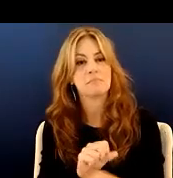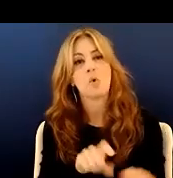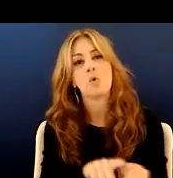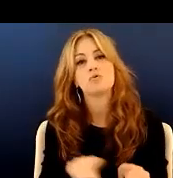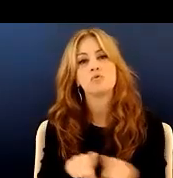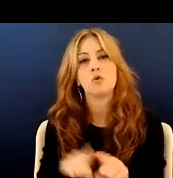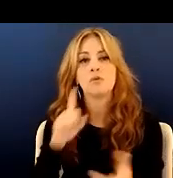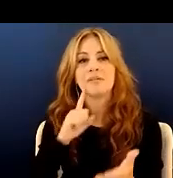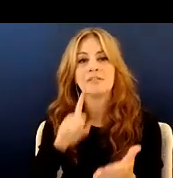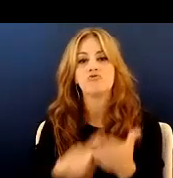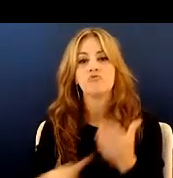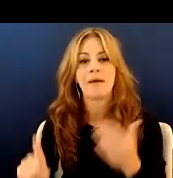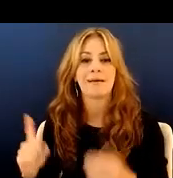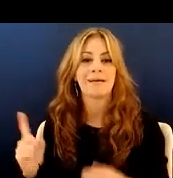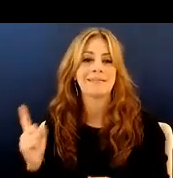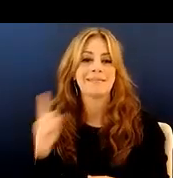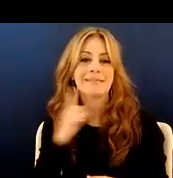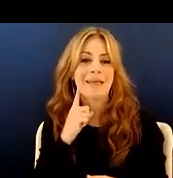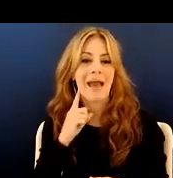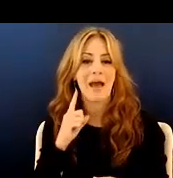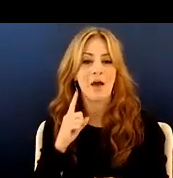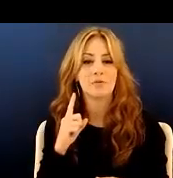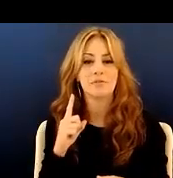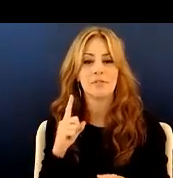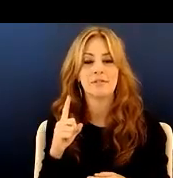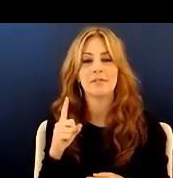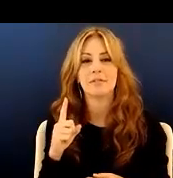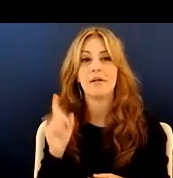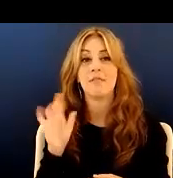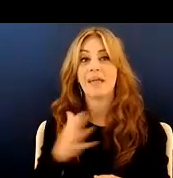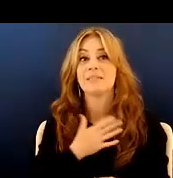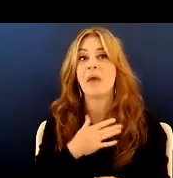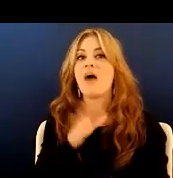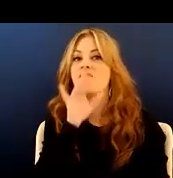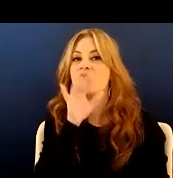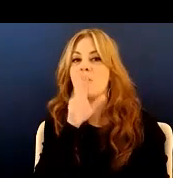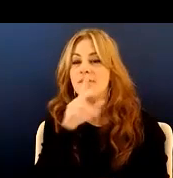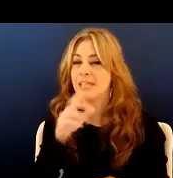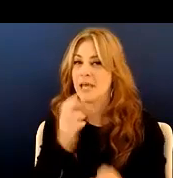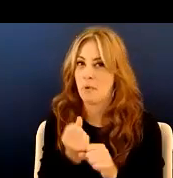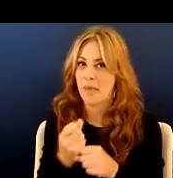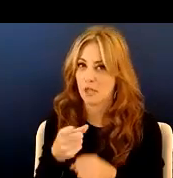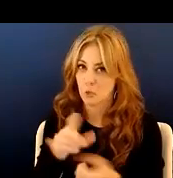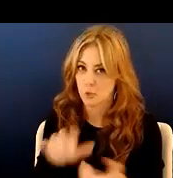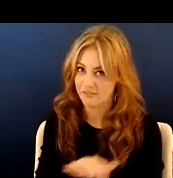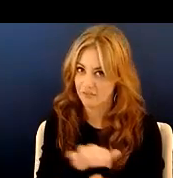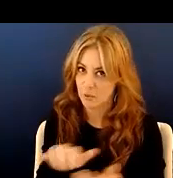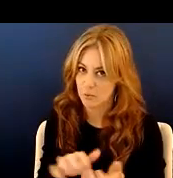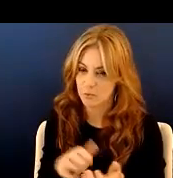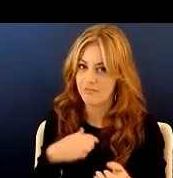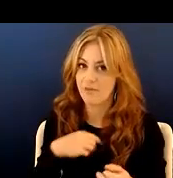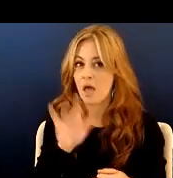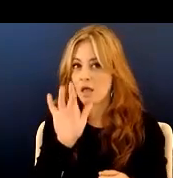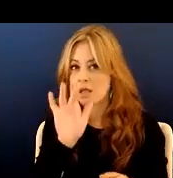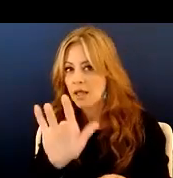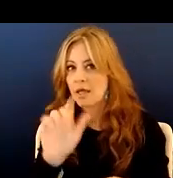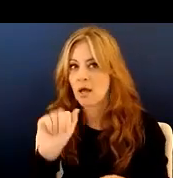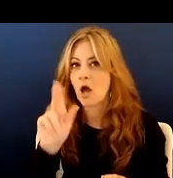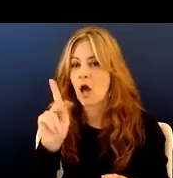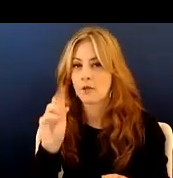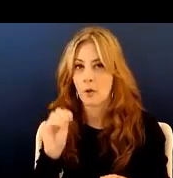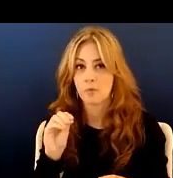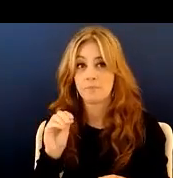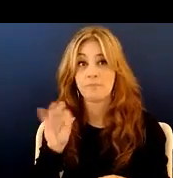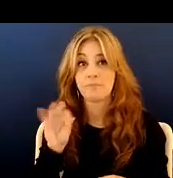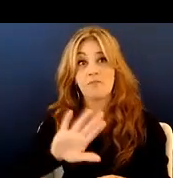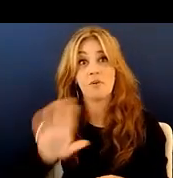the sound file. This is my voice here, so I'll confuse you now by playing my own voice again. But if you've ever